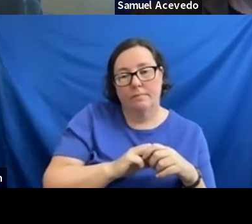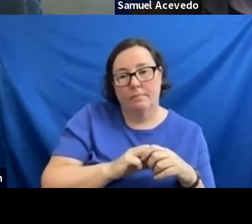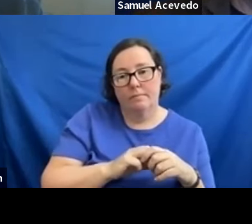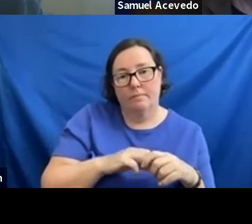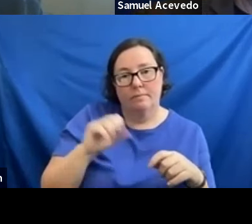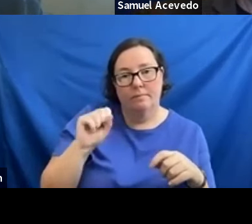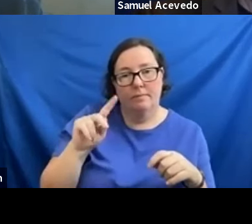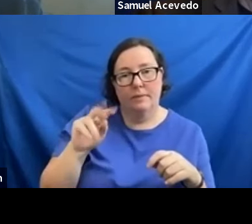Stephen Yang.